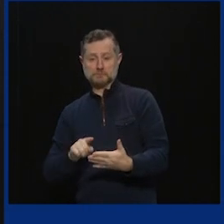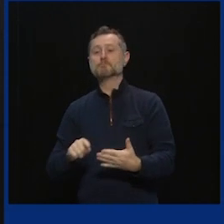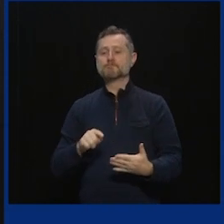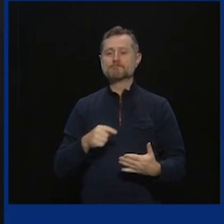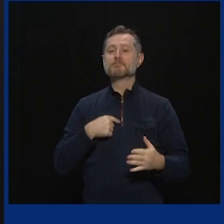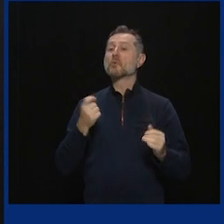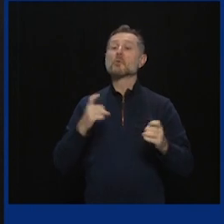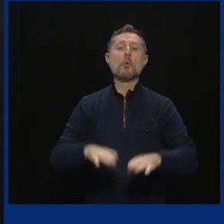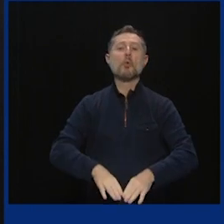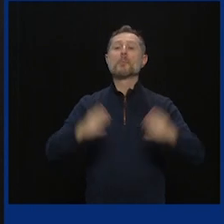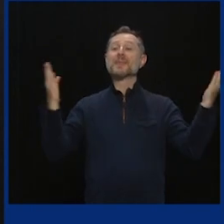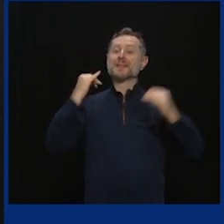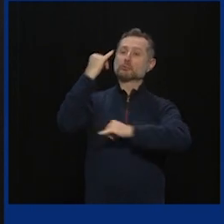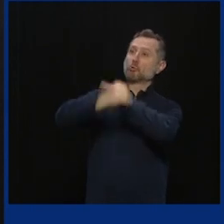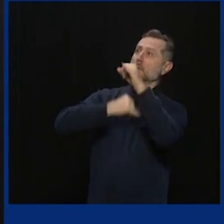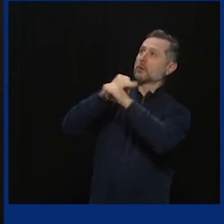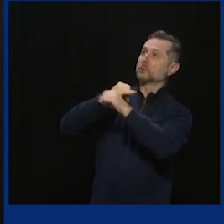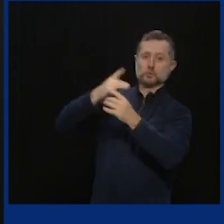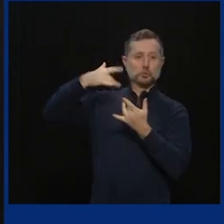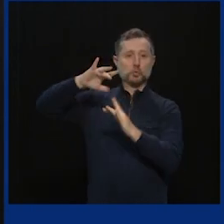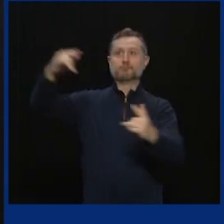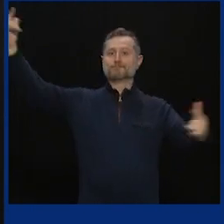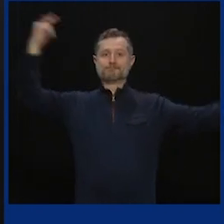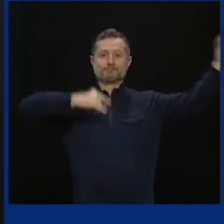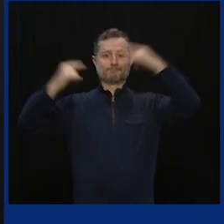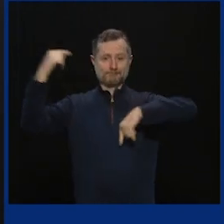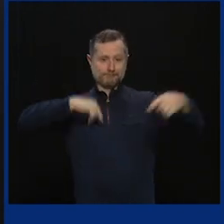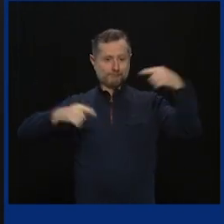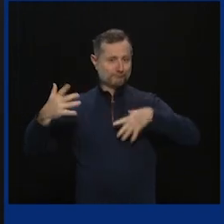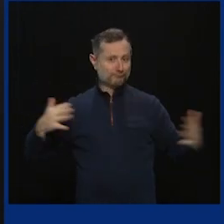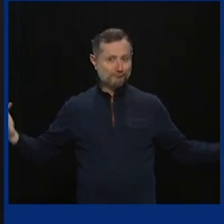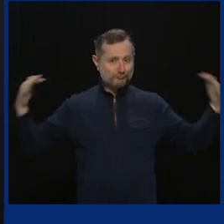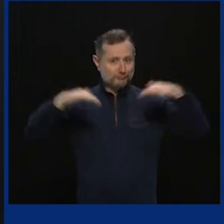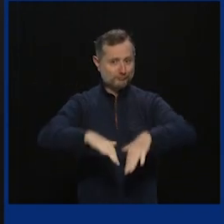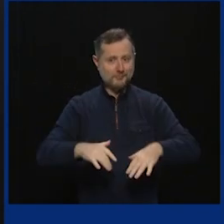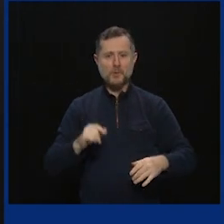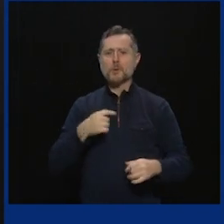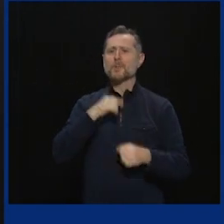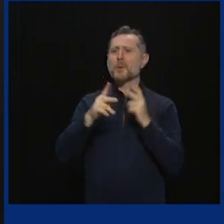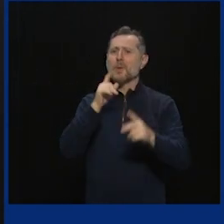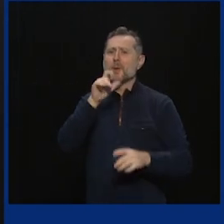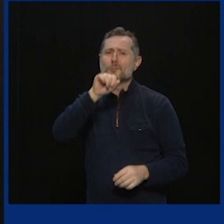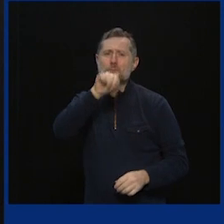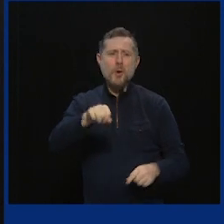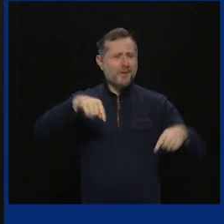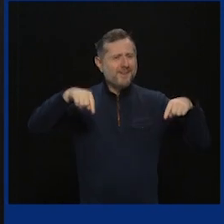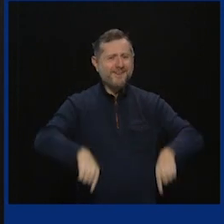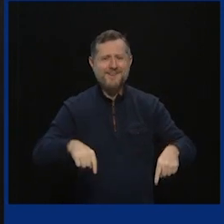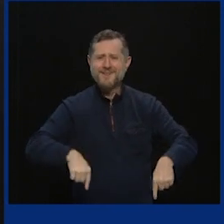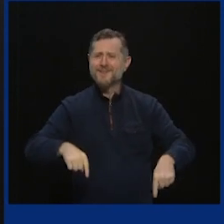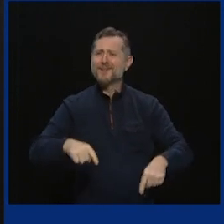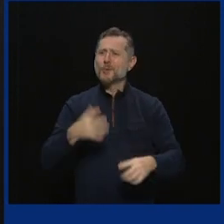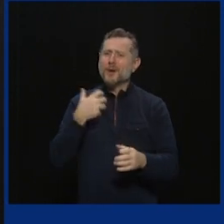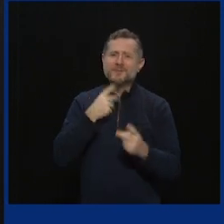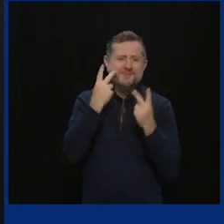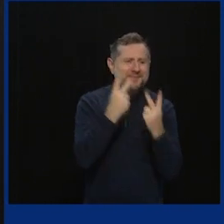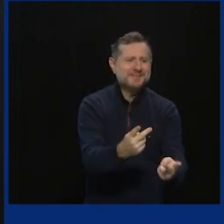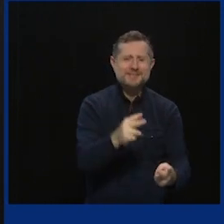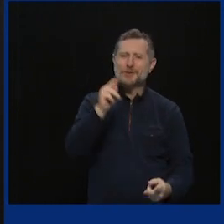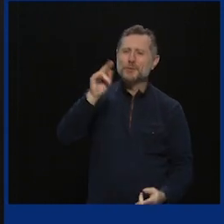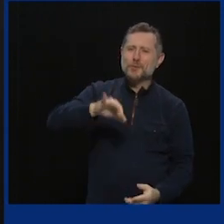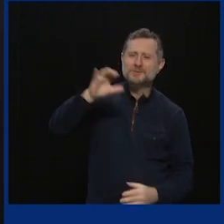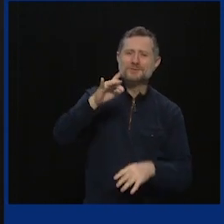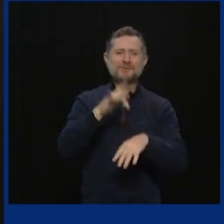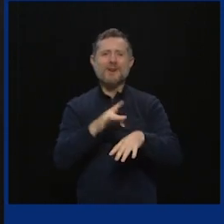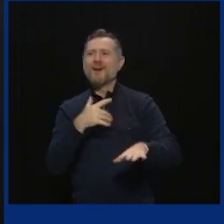to international tourism. The people who love coming here, when you go to New York City as a tourist, you're going to see the